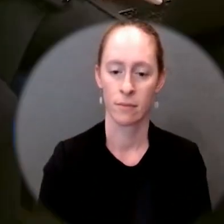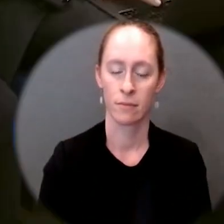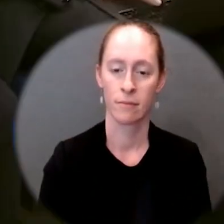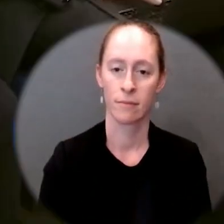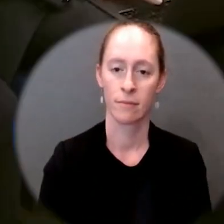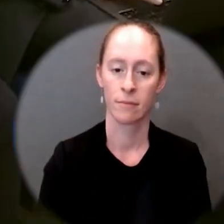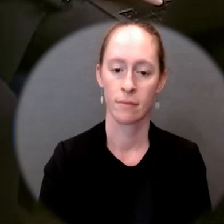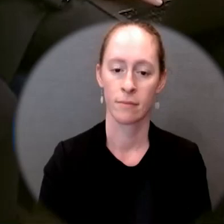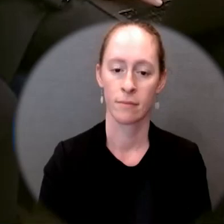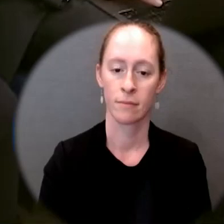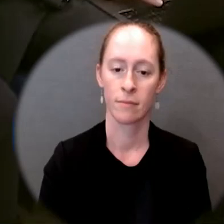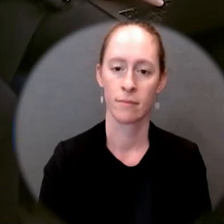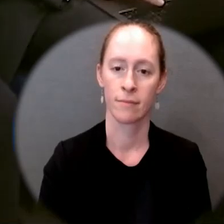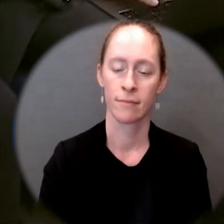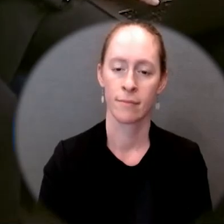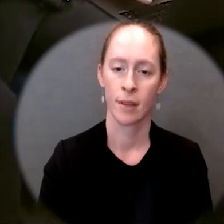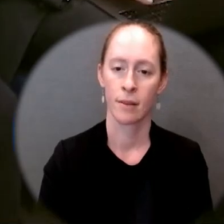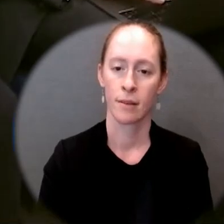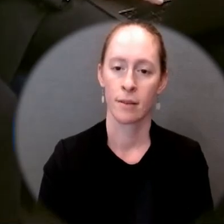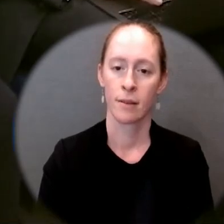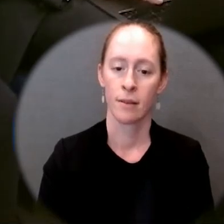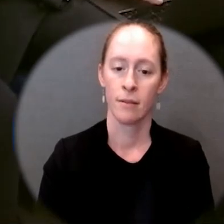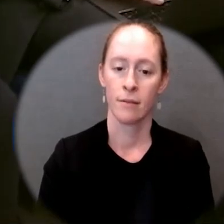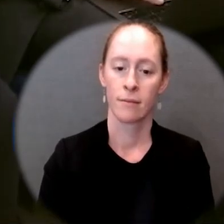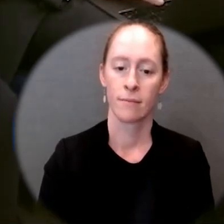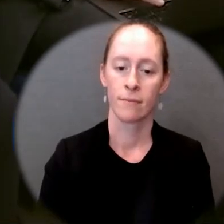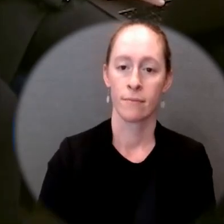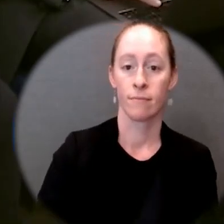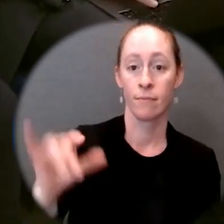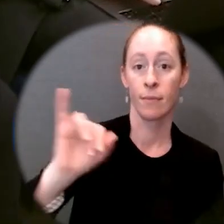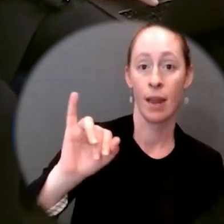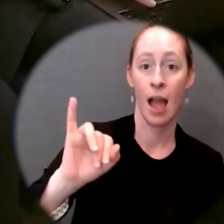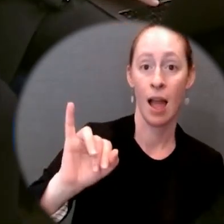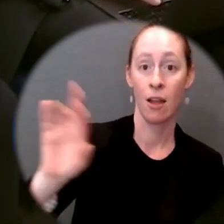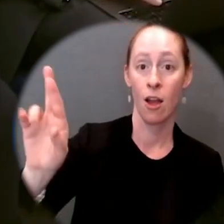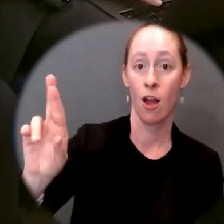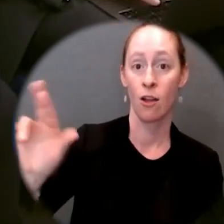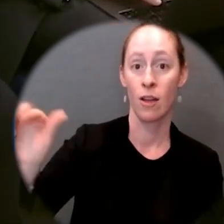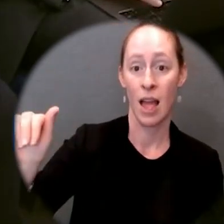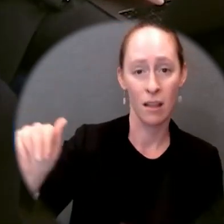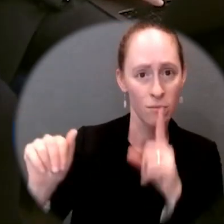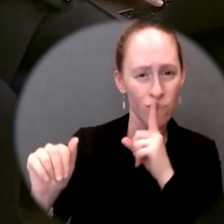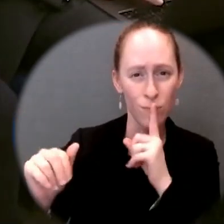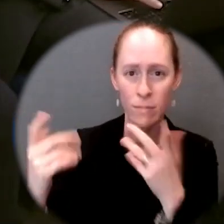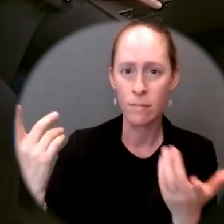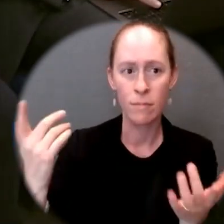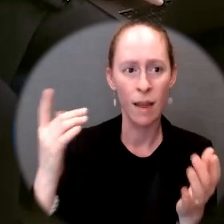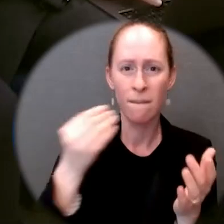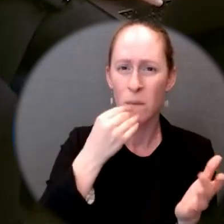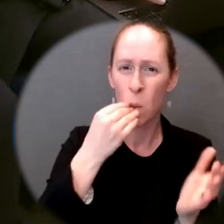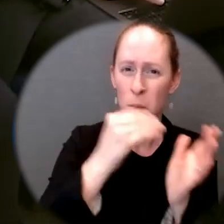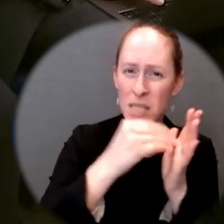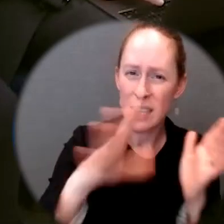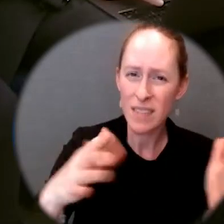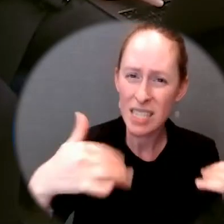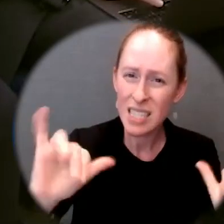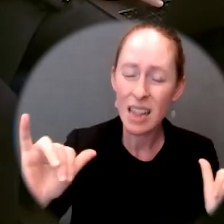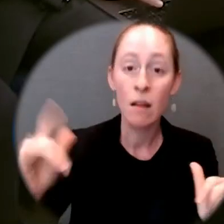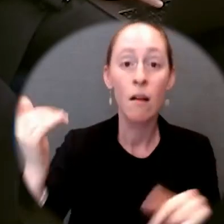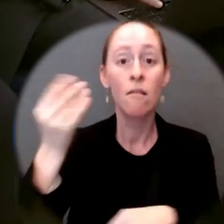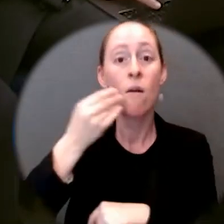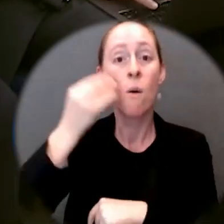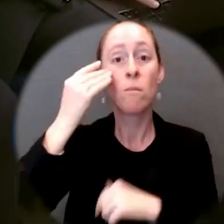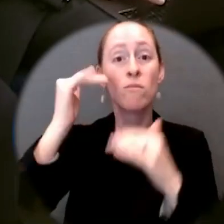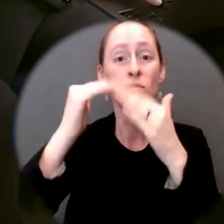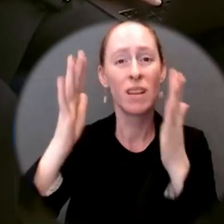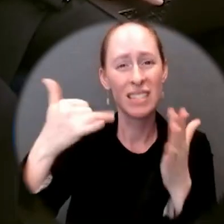the Inflation Reduction Act will do just that and bring down costs. But this bill does not address food or housing, prices of which we are seeing going